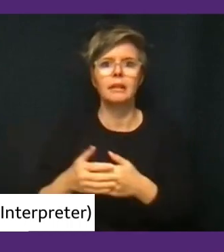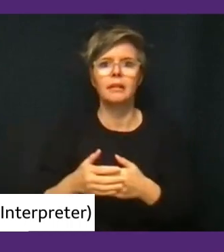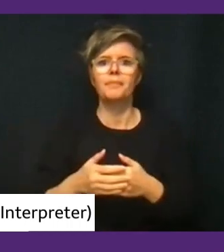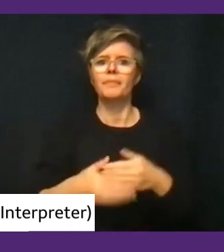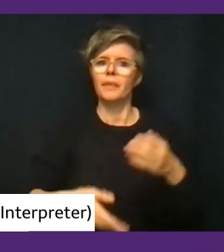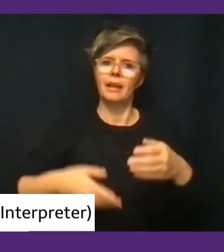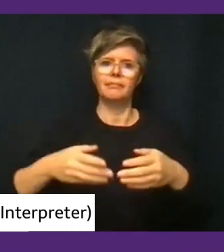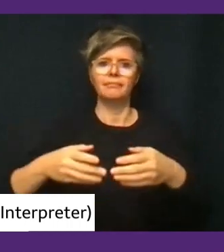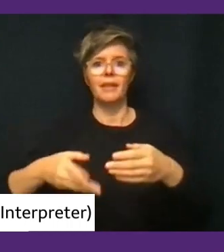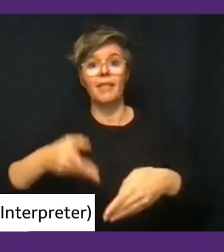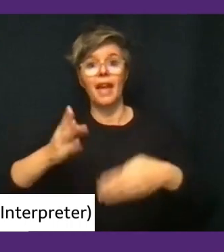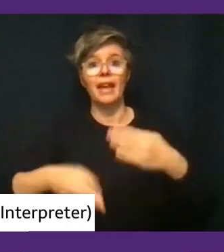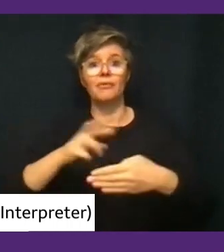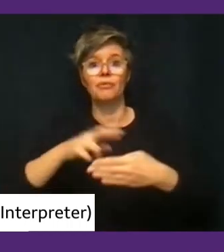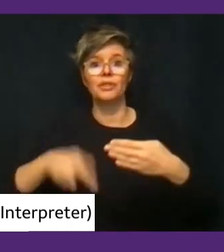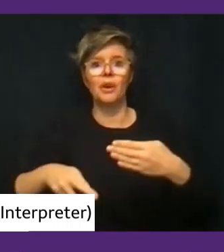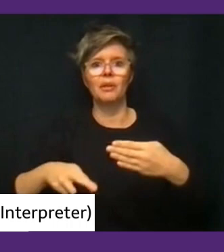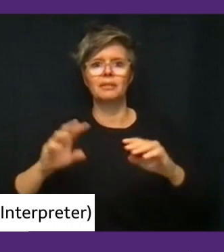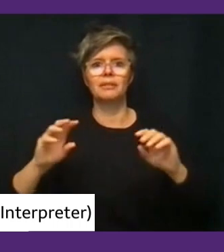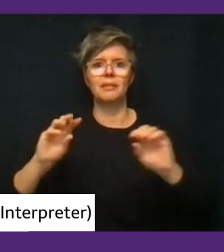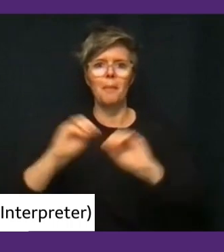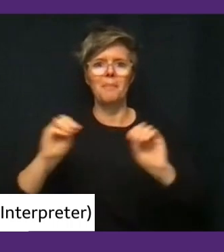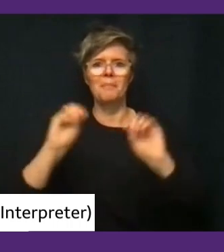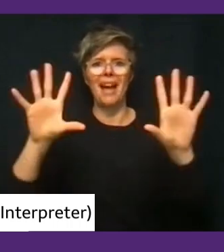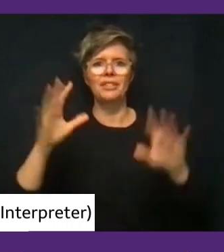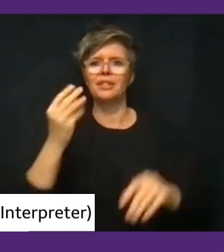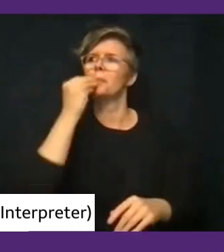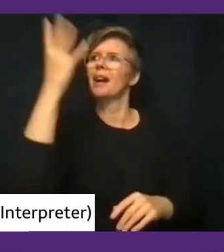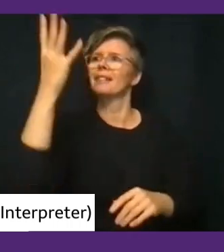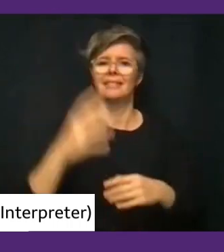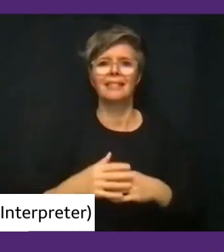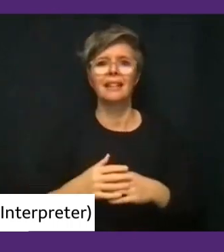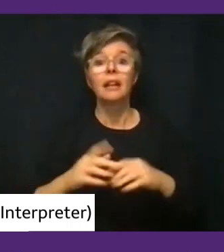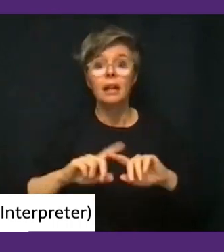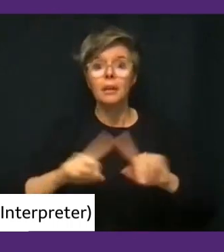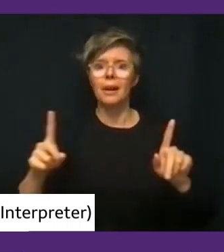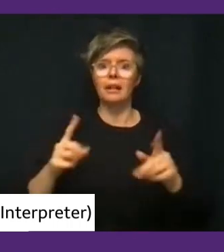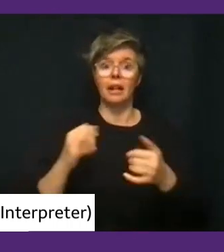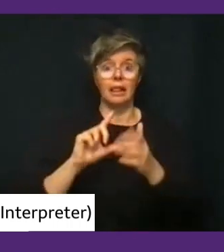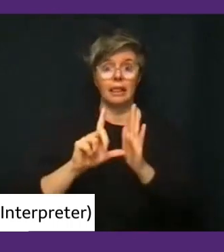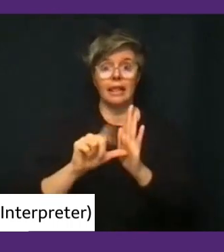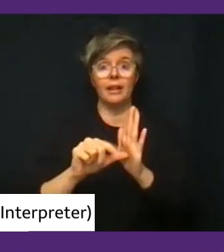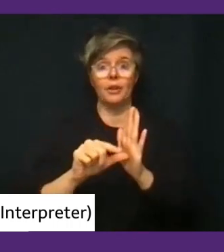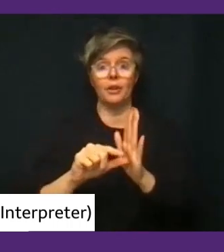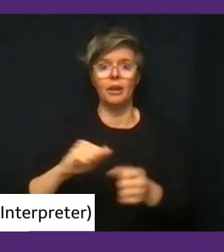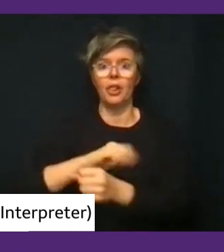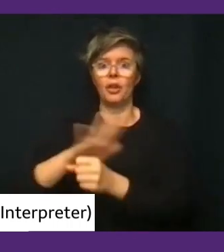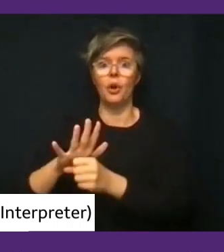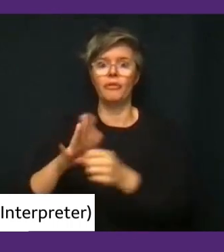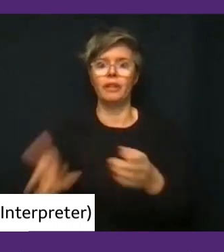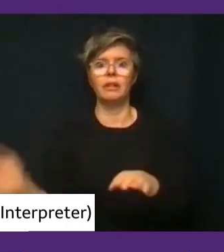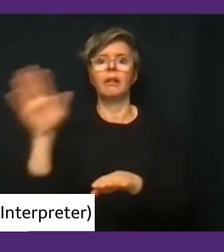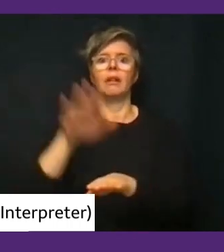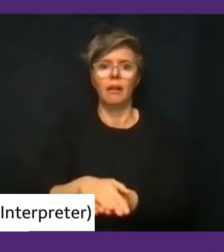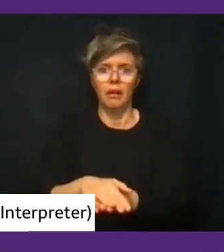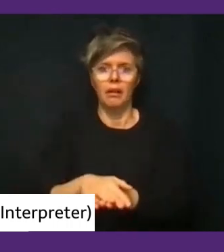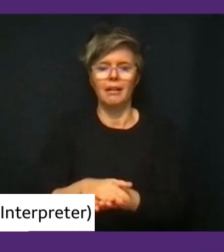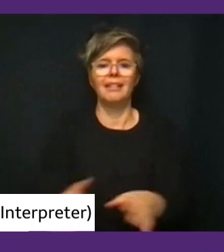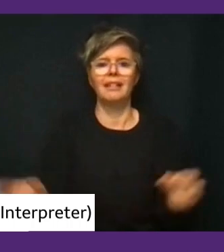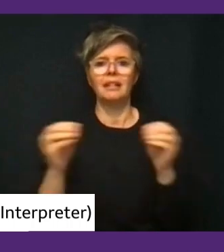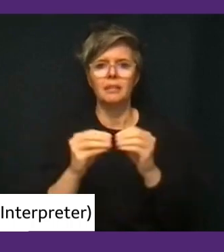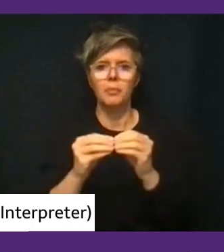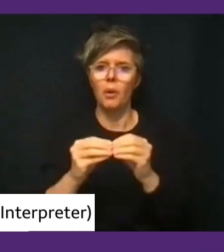magic. And then on top of that, you add a pandemic, which suddenly makes all of this even more